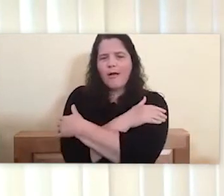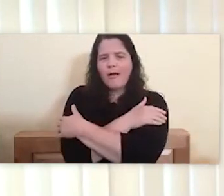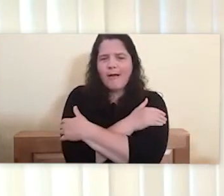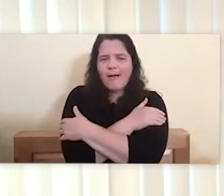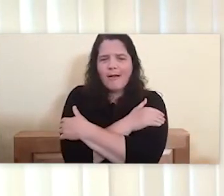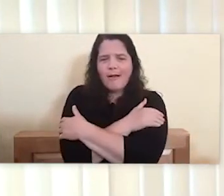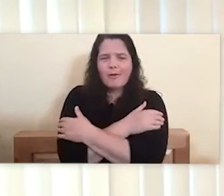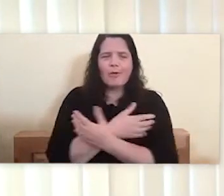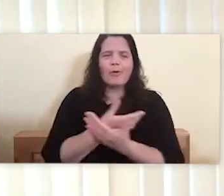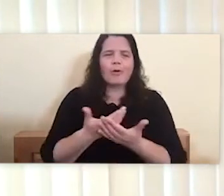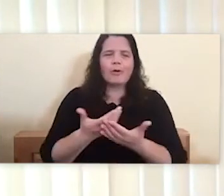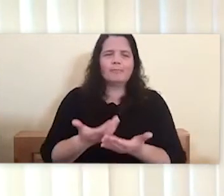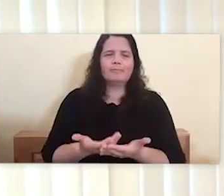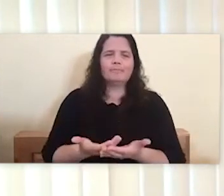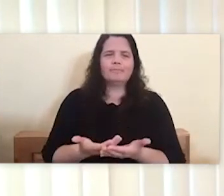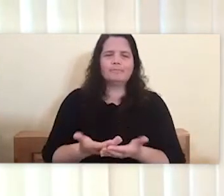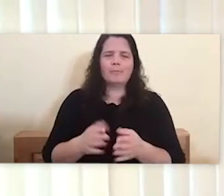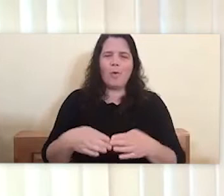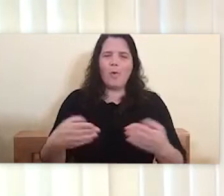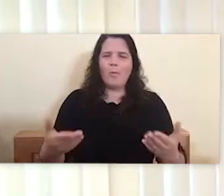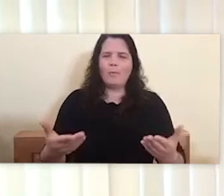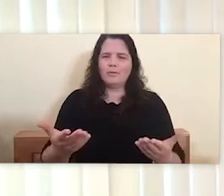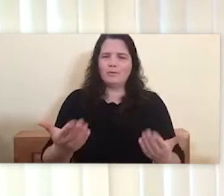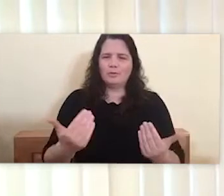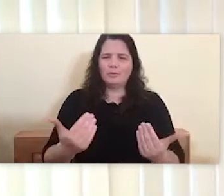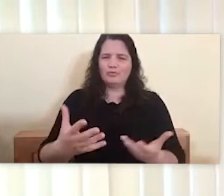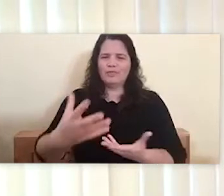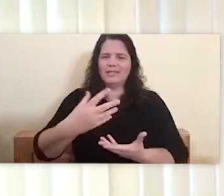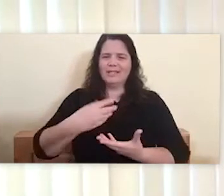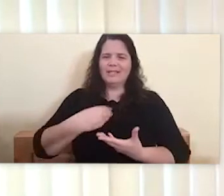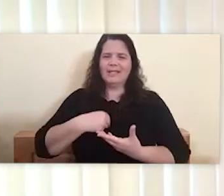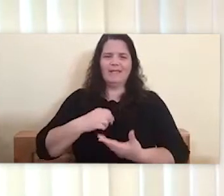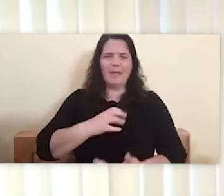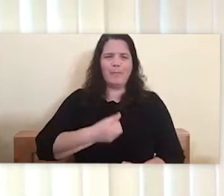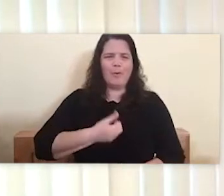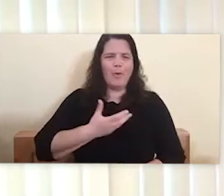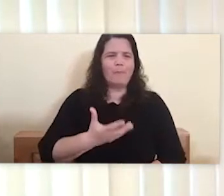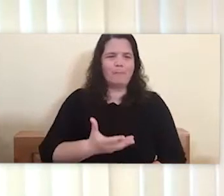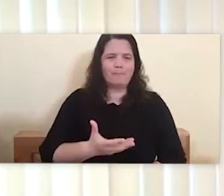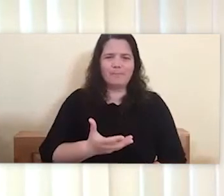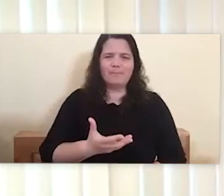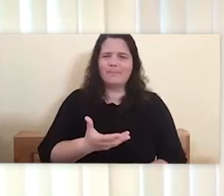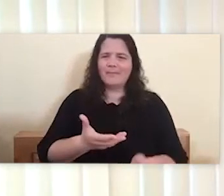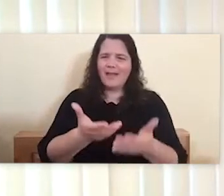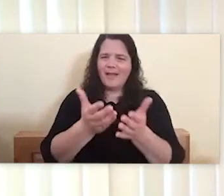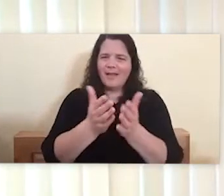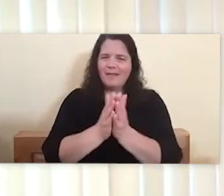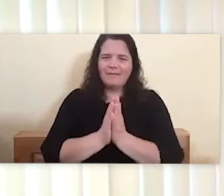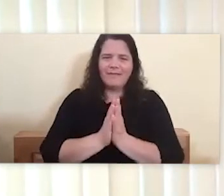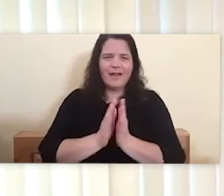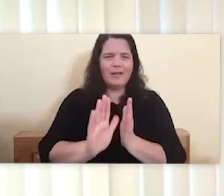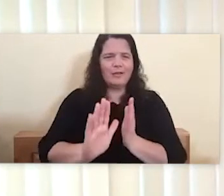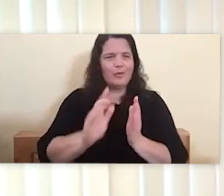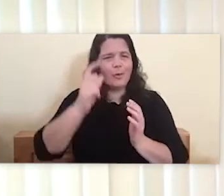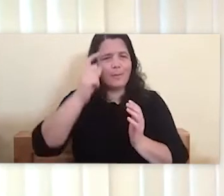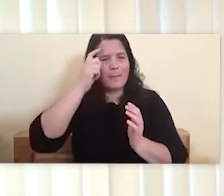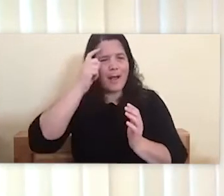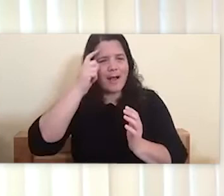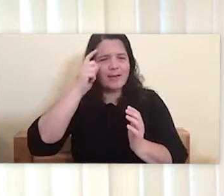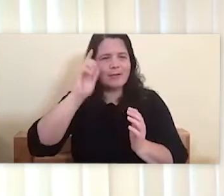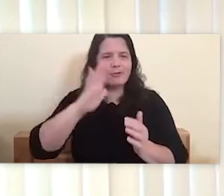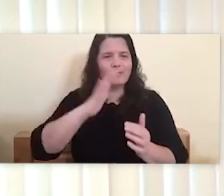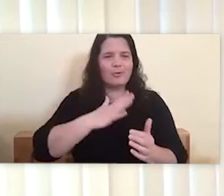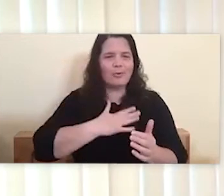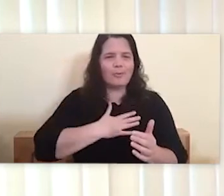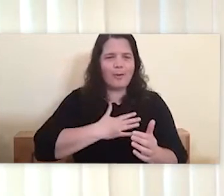words, to invite not only the mind and body, but also the wisdom of the heart to be received in the